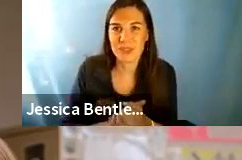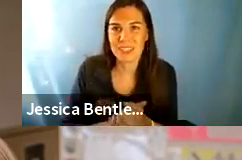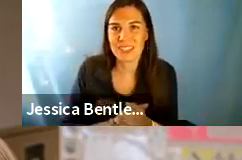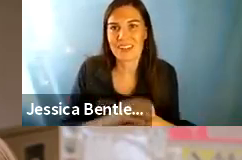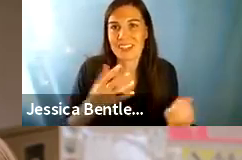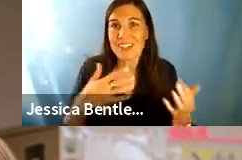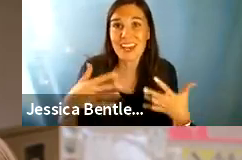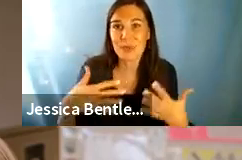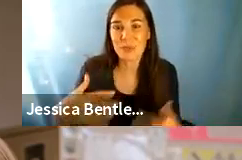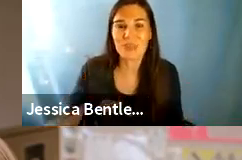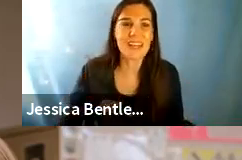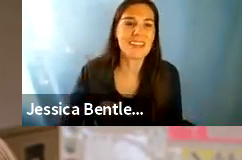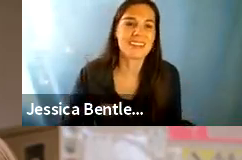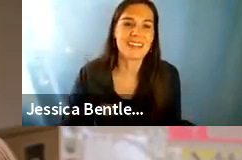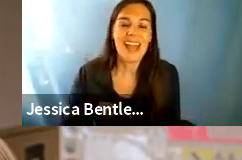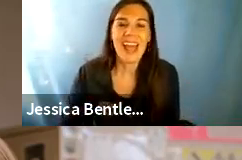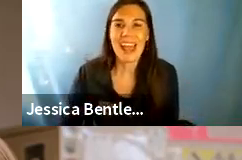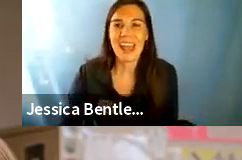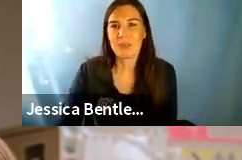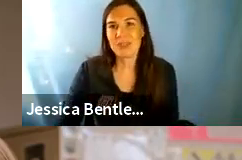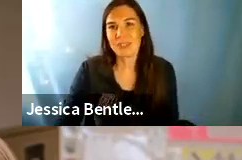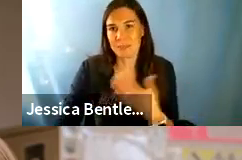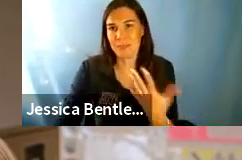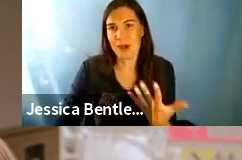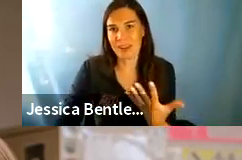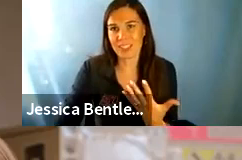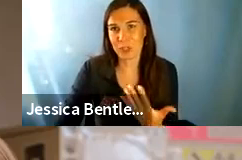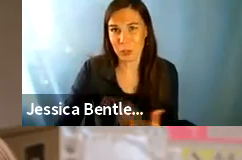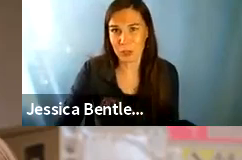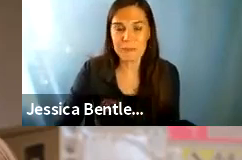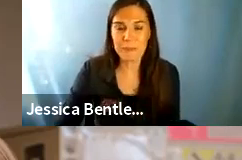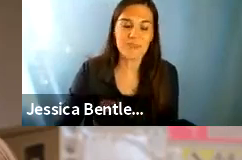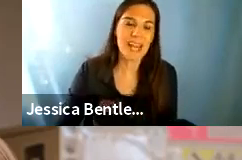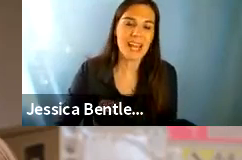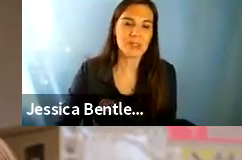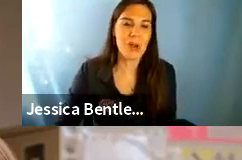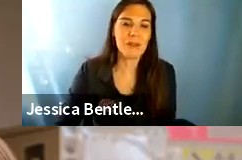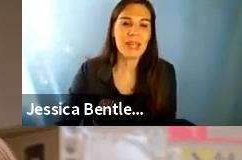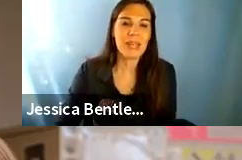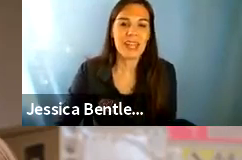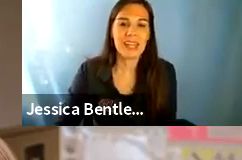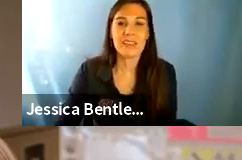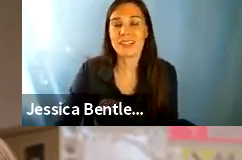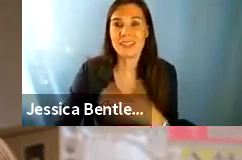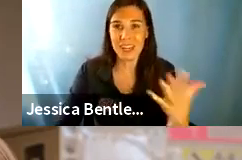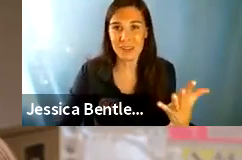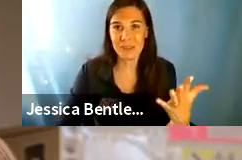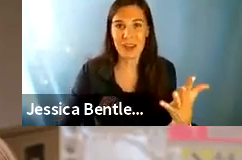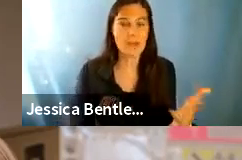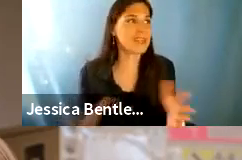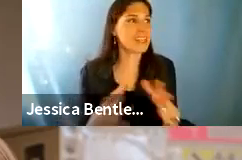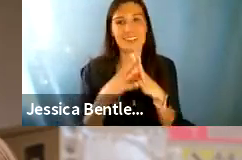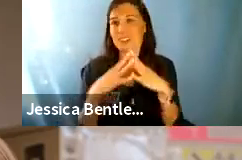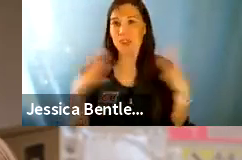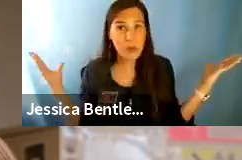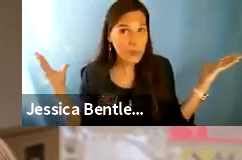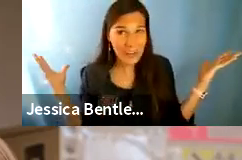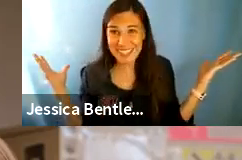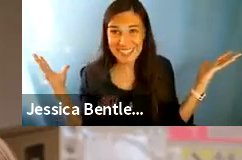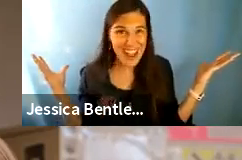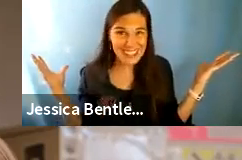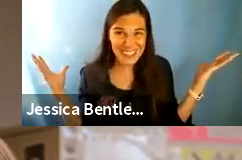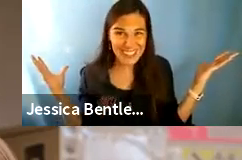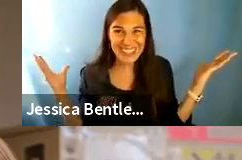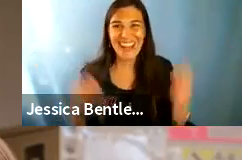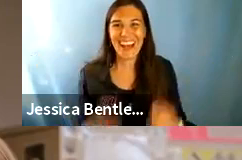the students are signing with one another, and we do some mock interpreting as well in a very safe environment that is no